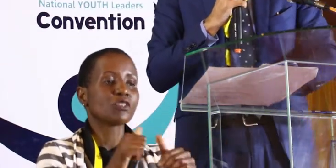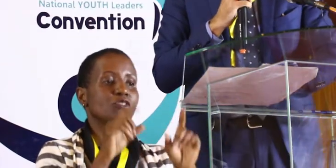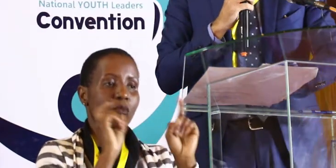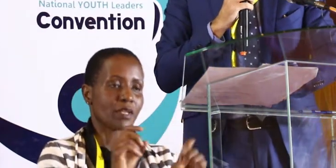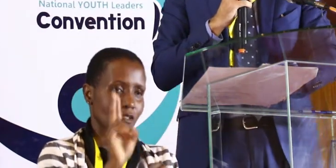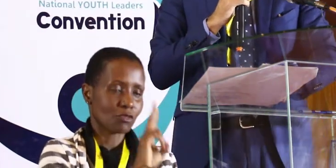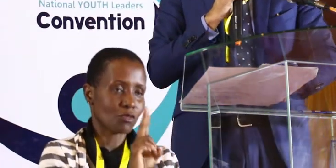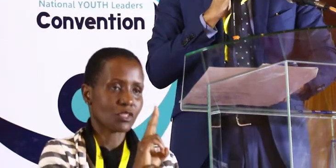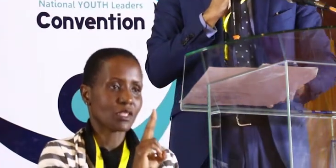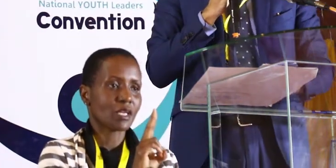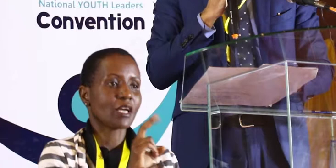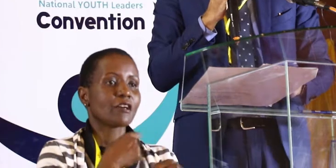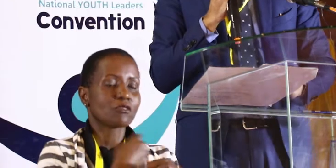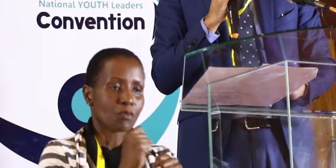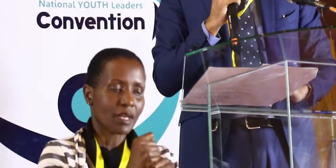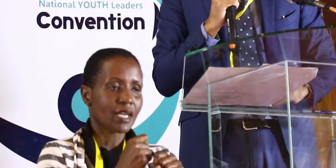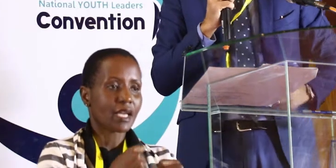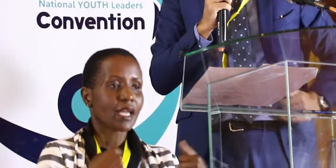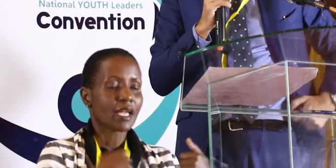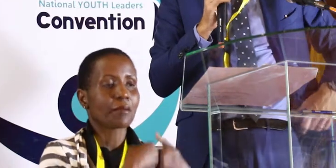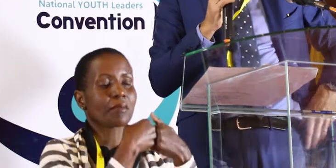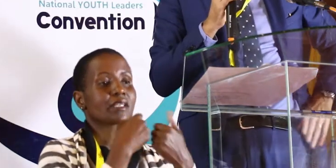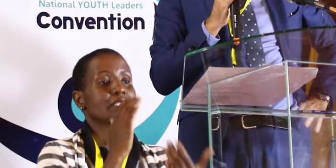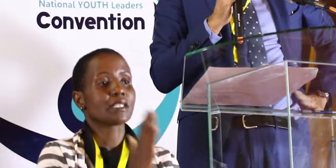things, to make impact real.